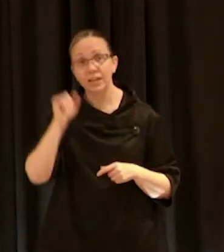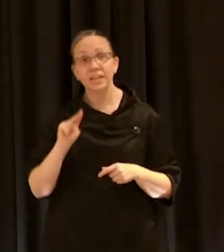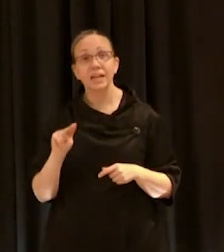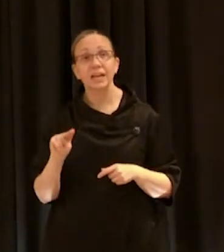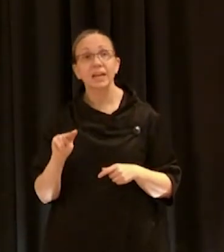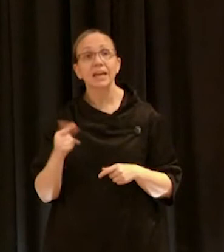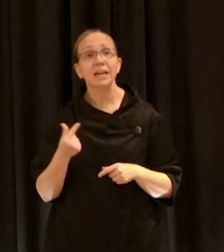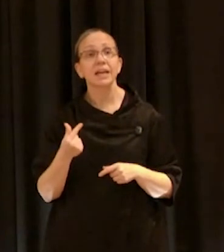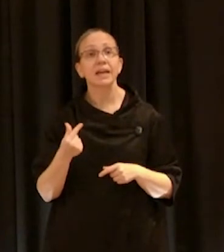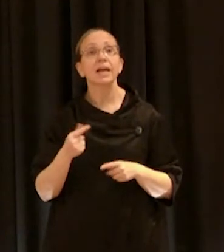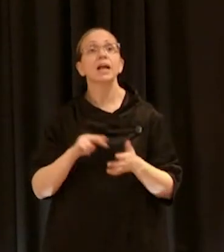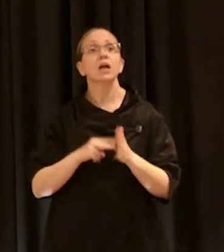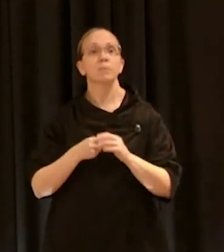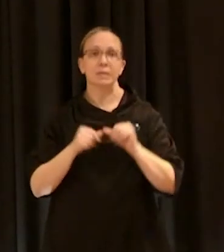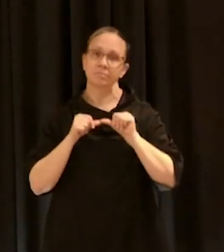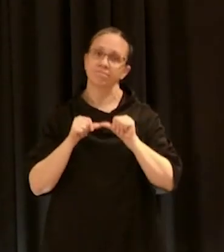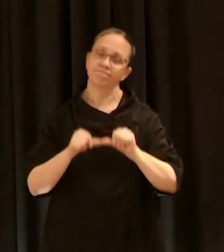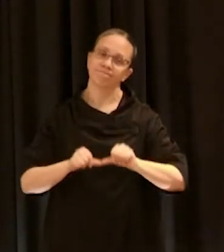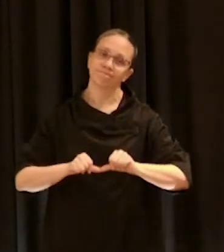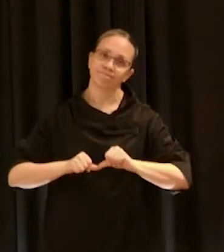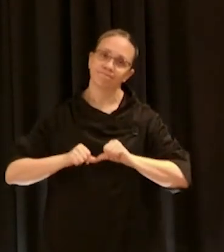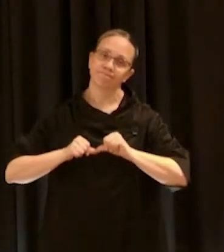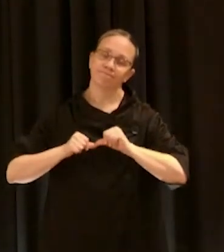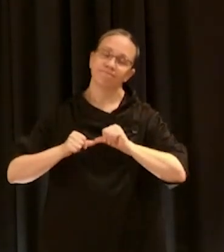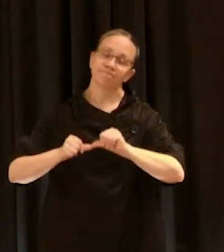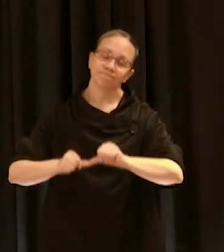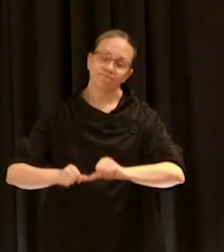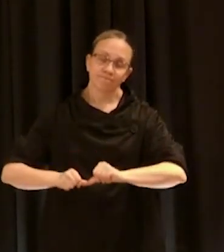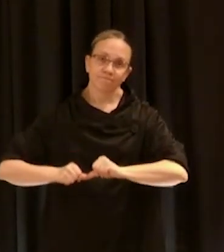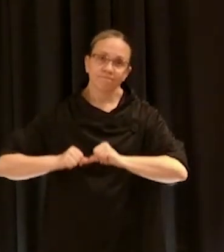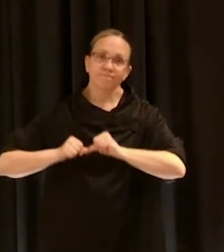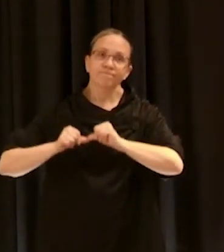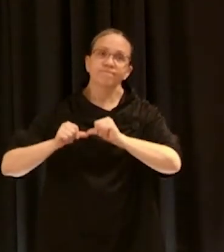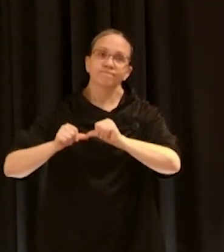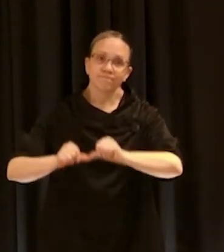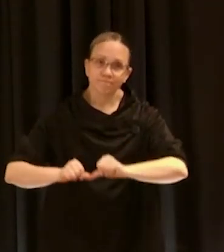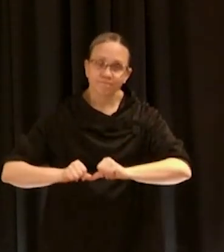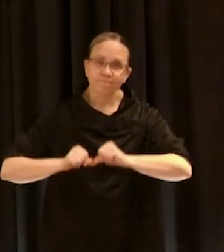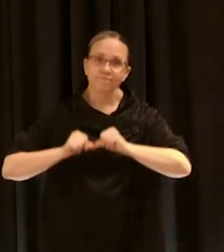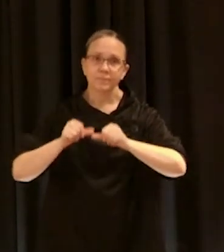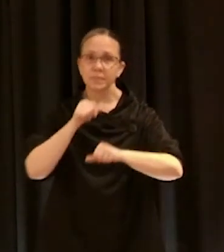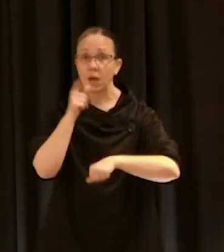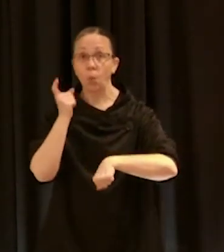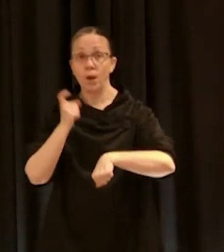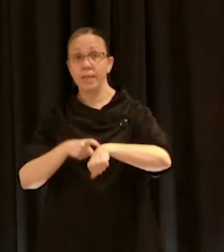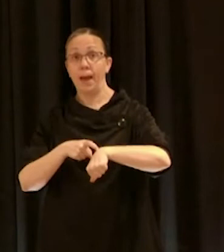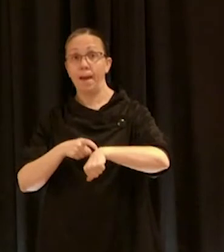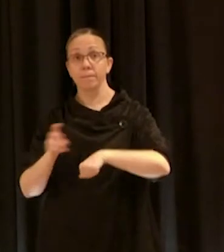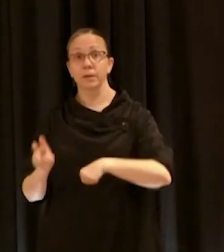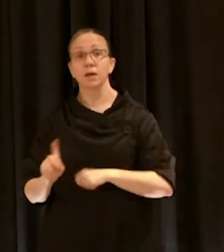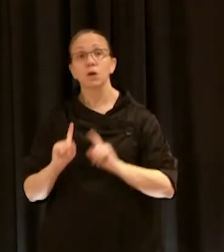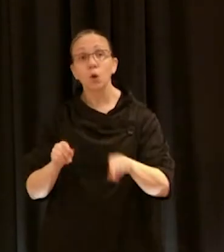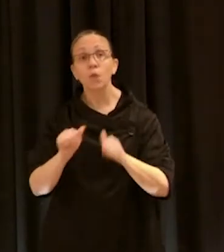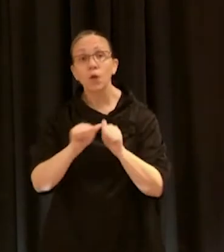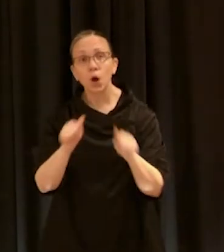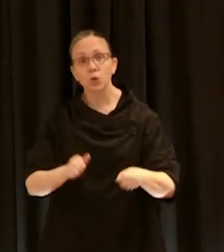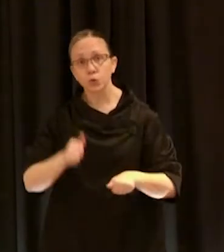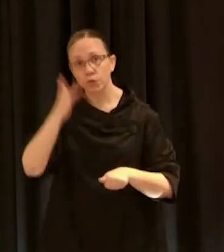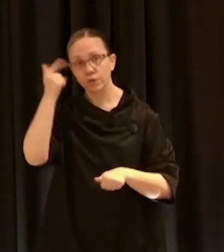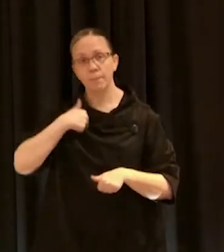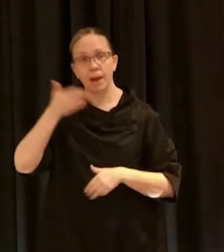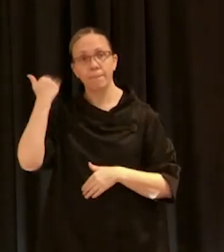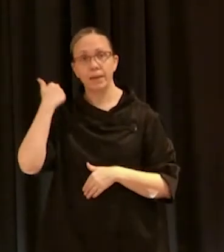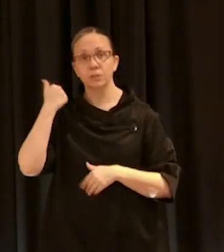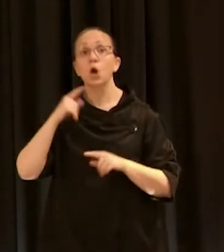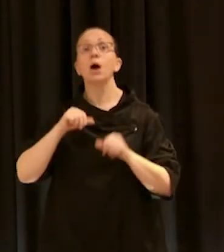shows you that it's continual. It's constantly. I'm having to continually do this. It's not a one trip to the altar that I forget my past.